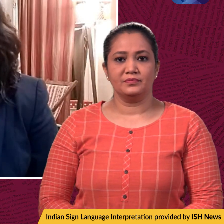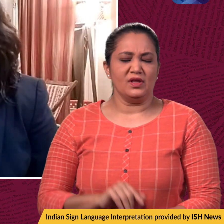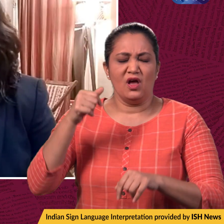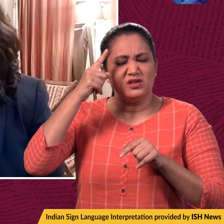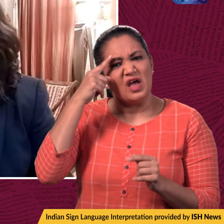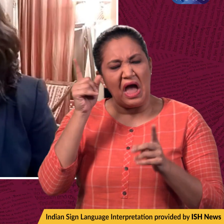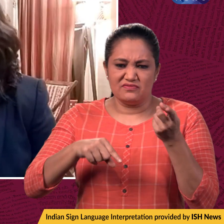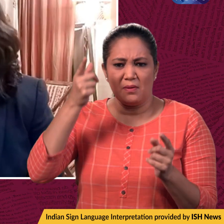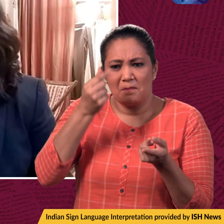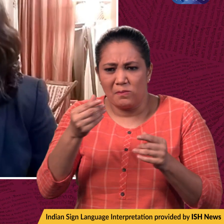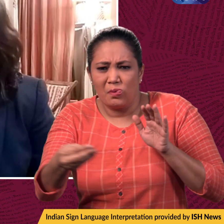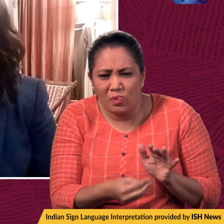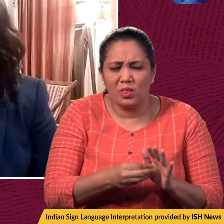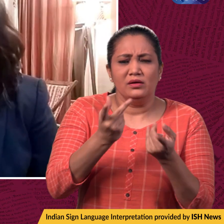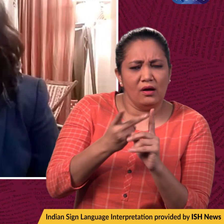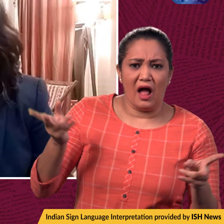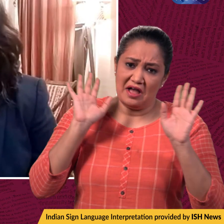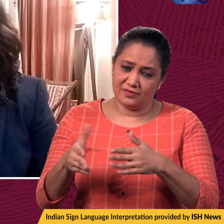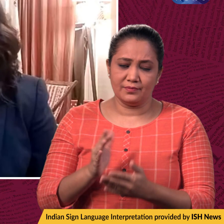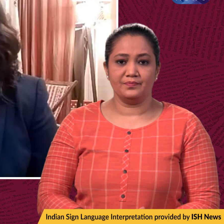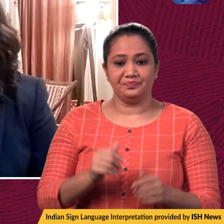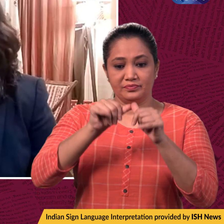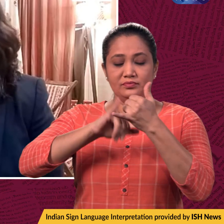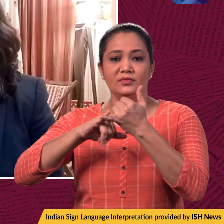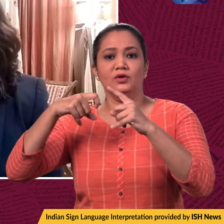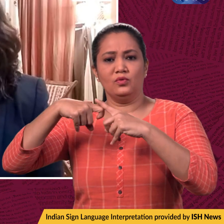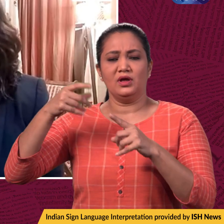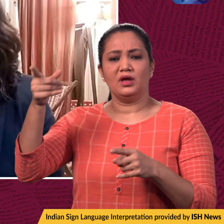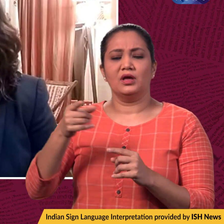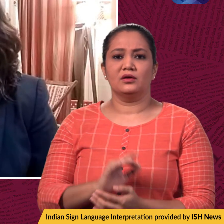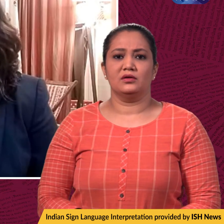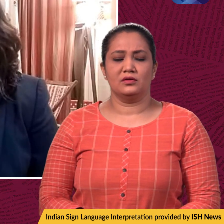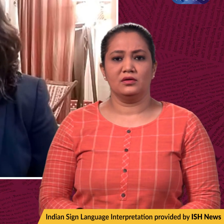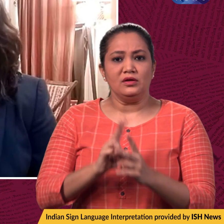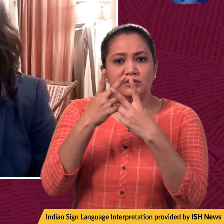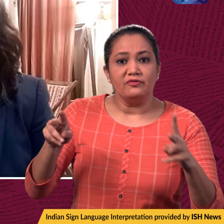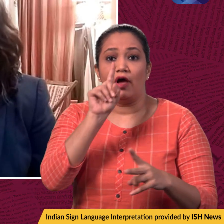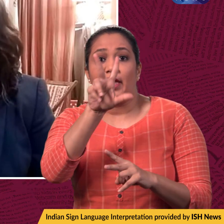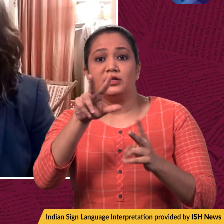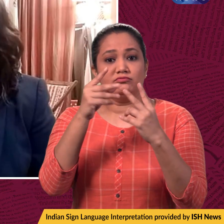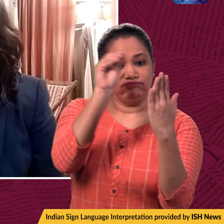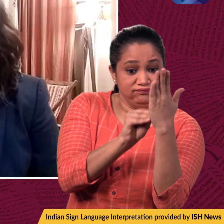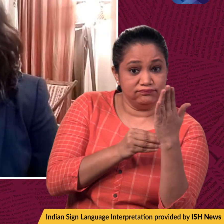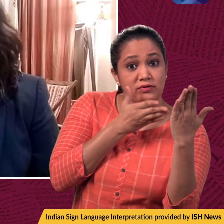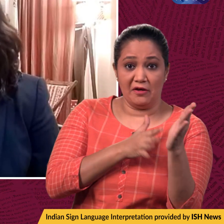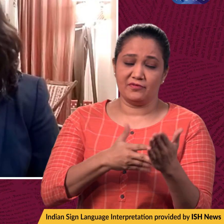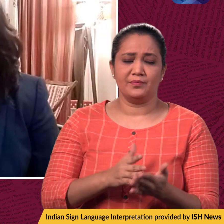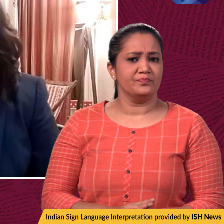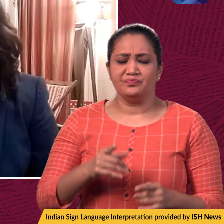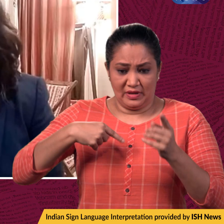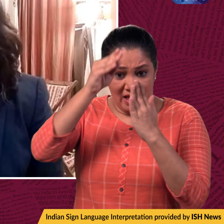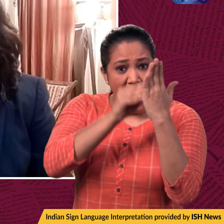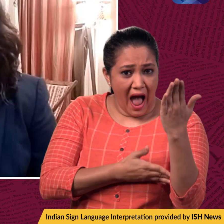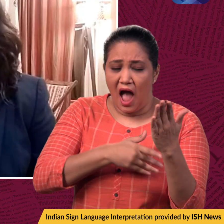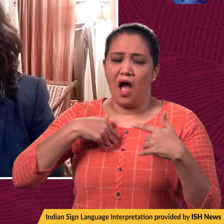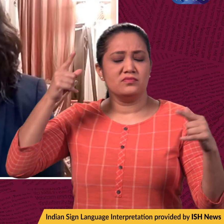finding her guilty of corruption. Now, Aung San Suu Kyi has been charged with at least 18 offences. She denies